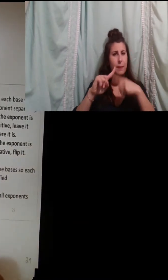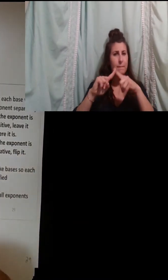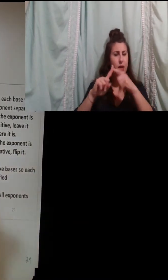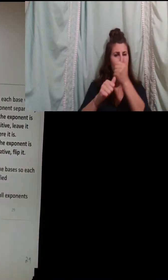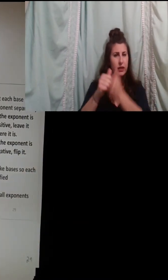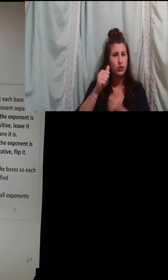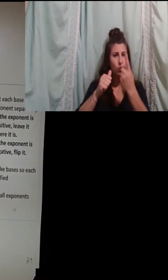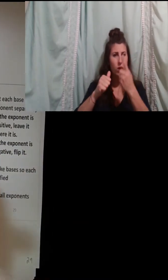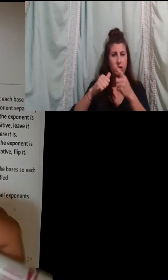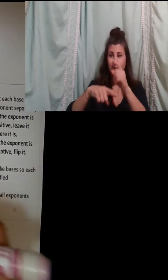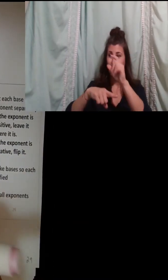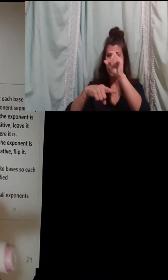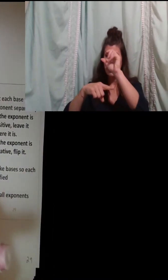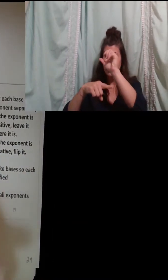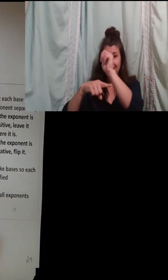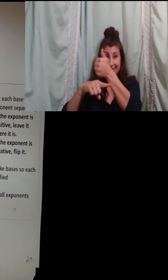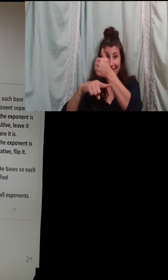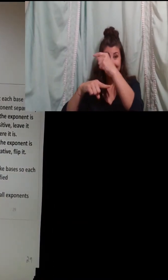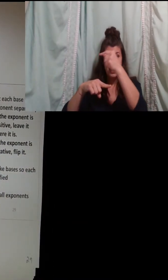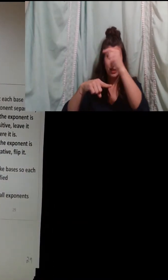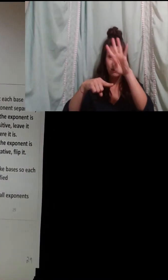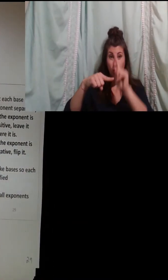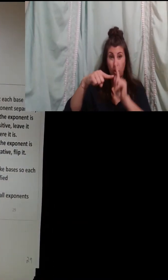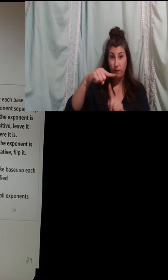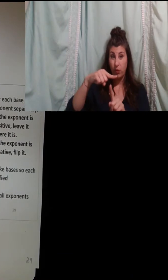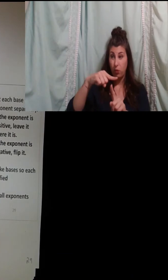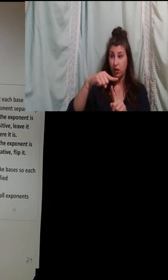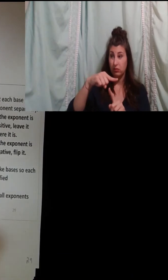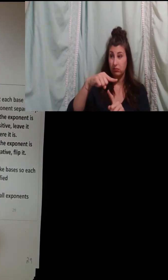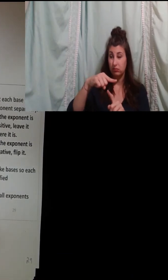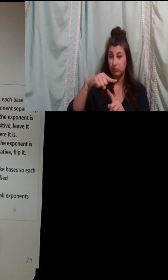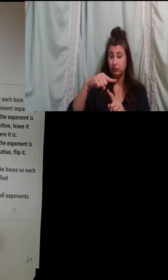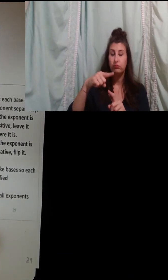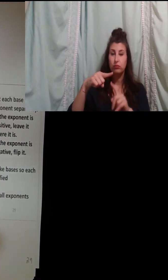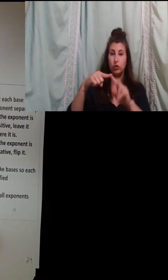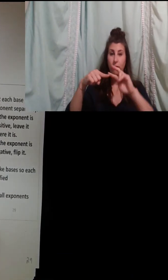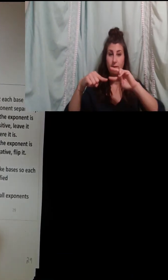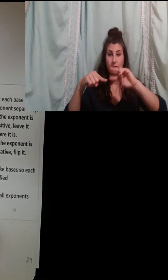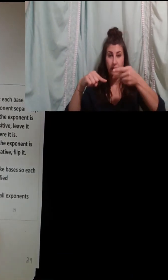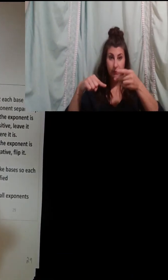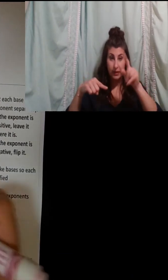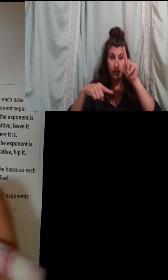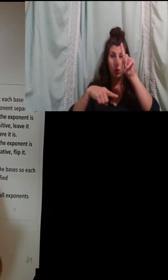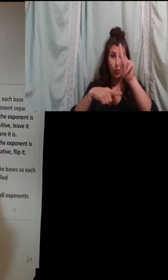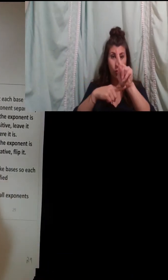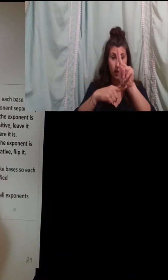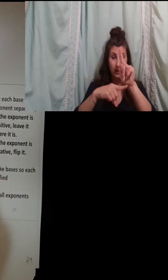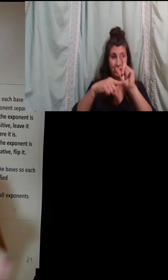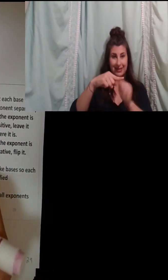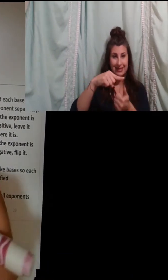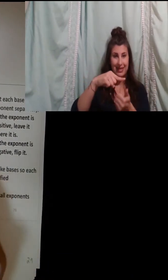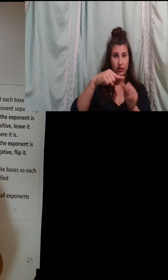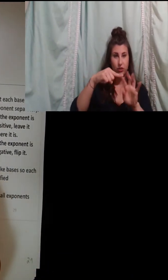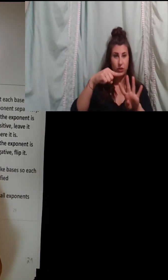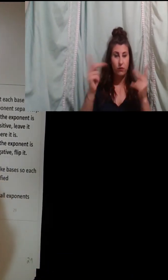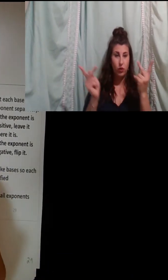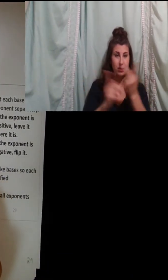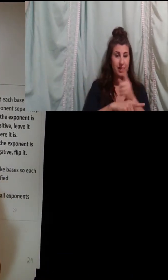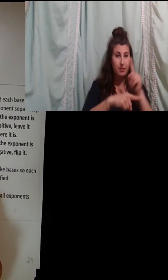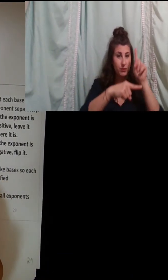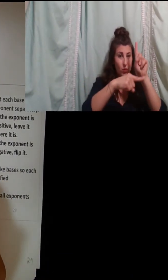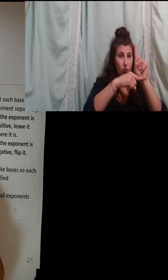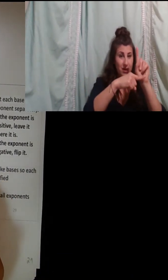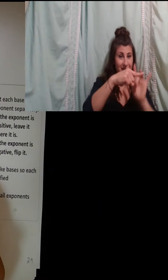over 1, I can say, okay, well, this one is 1 over 10 to the 4th, times